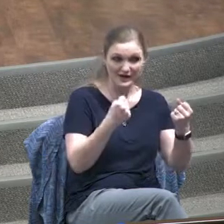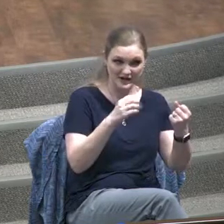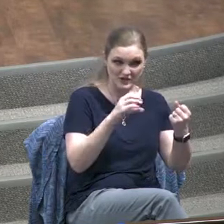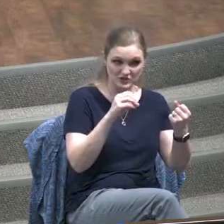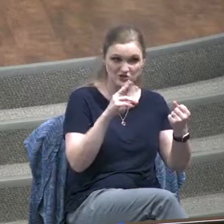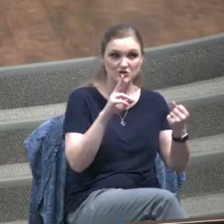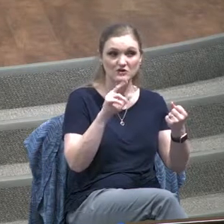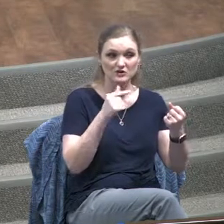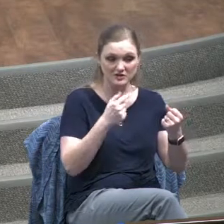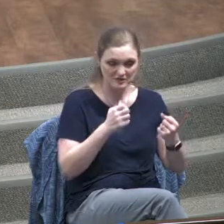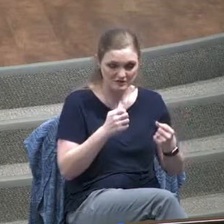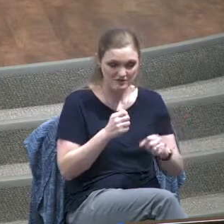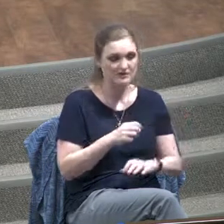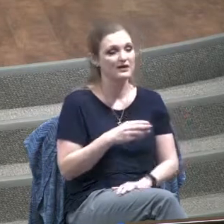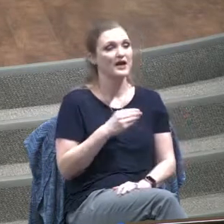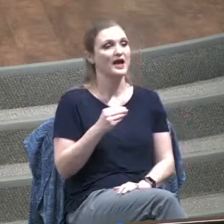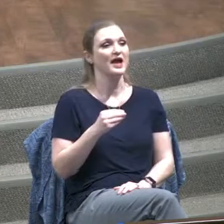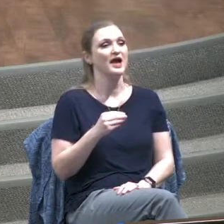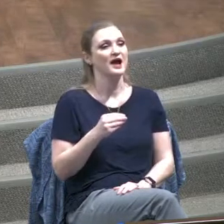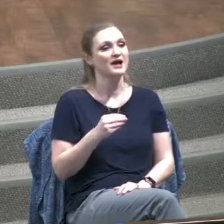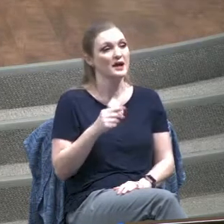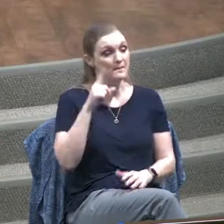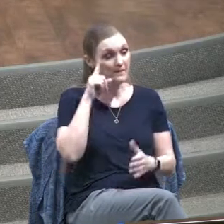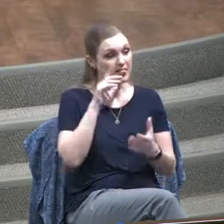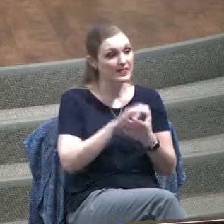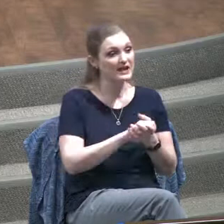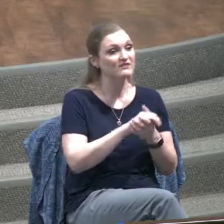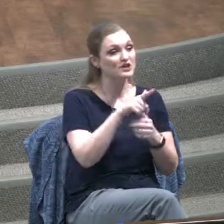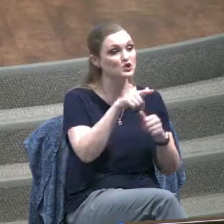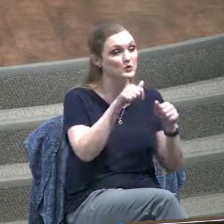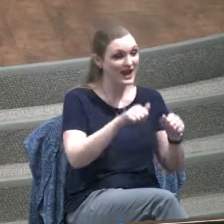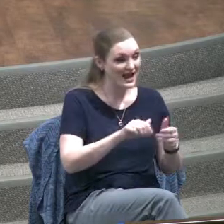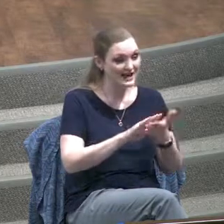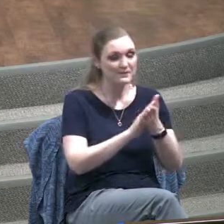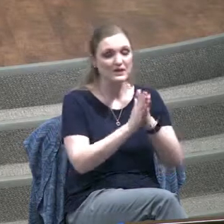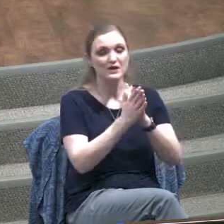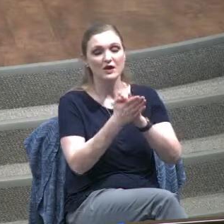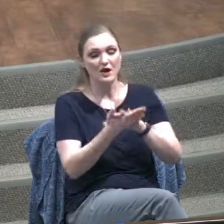leader and become that leader.